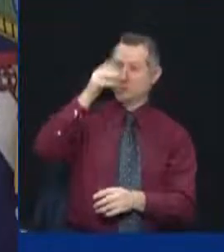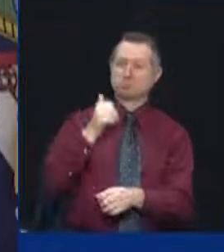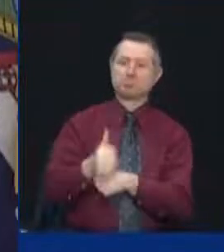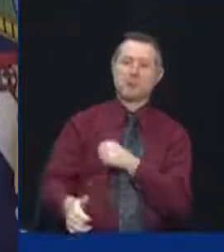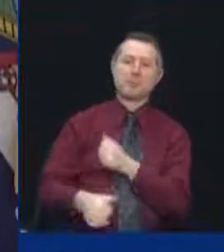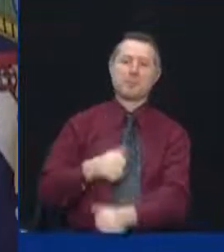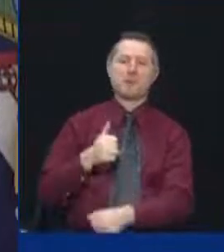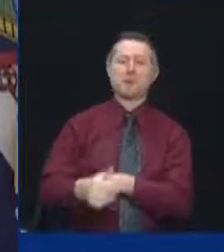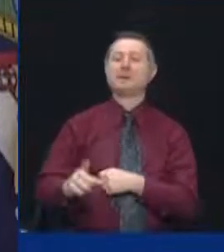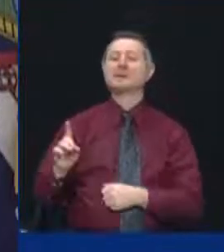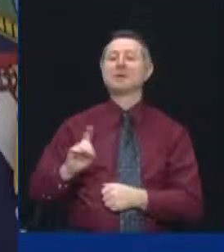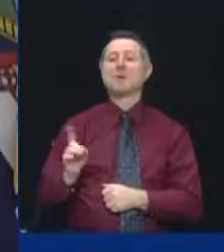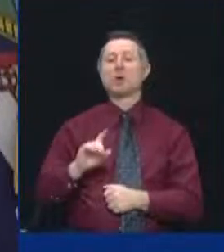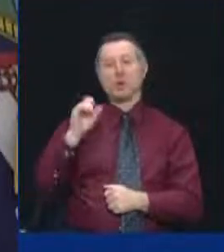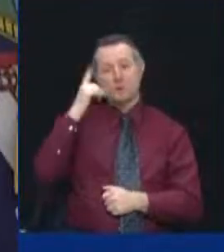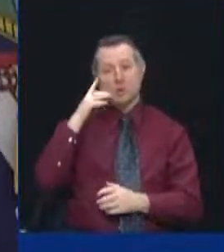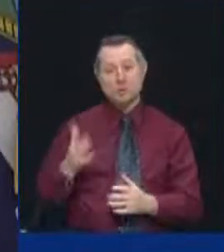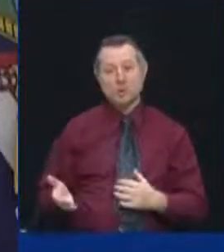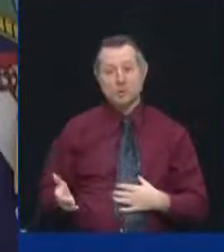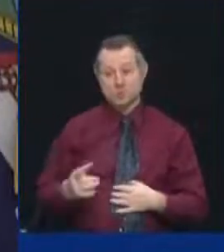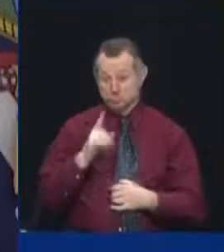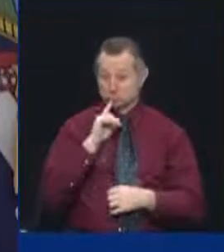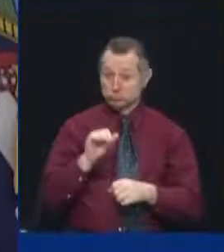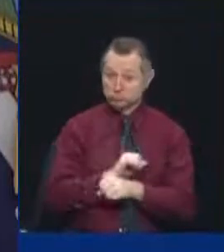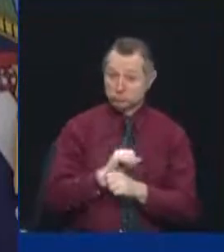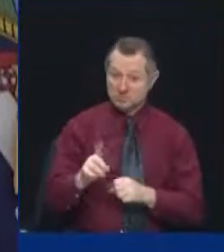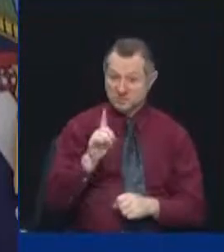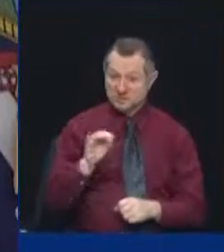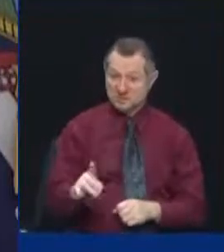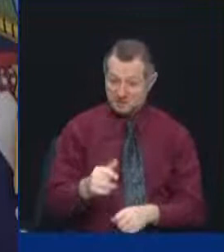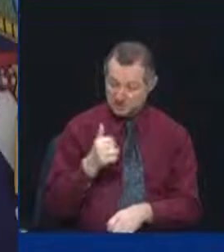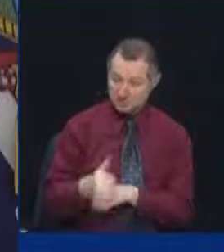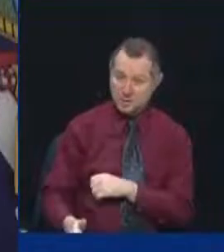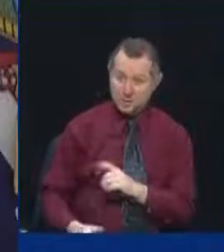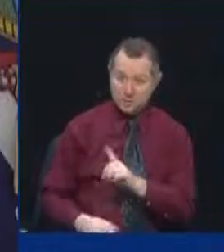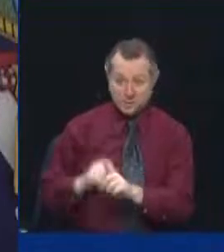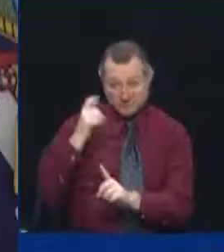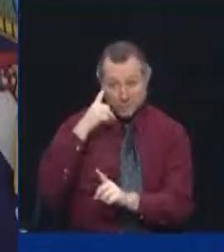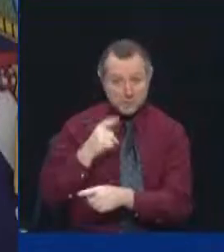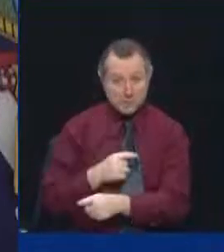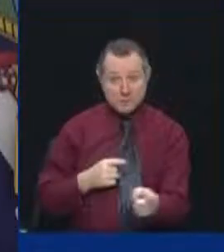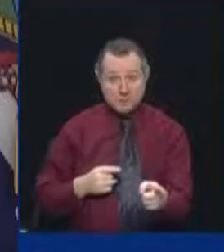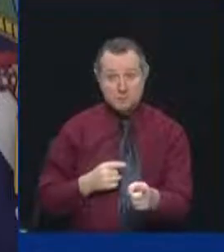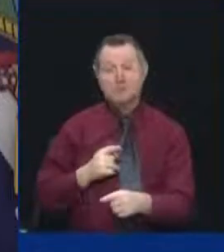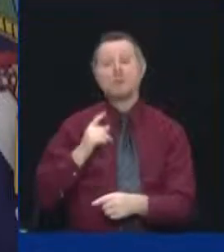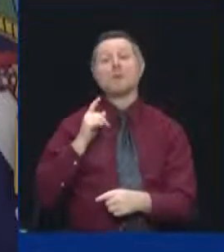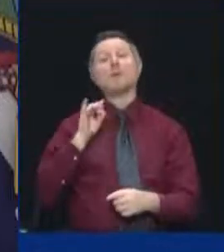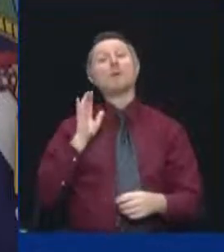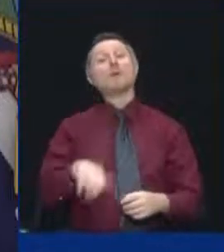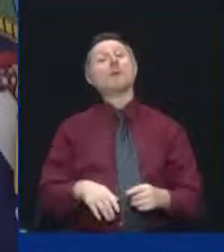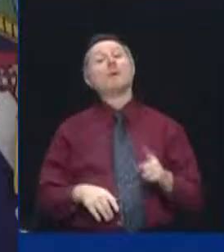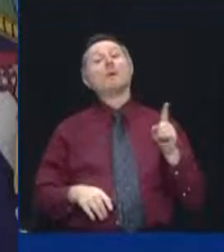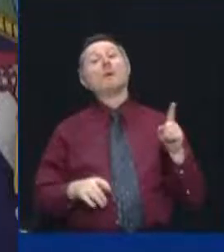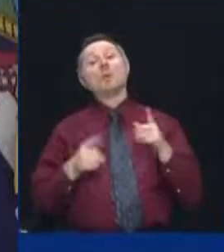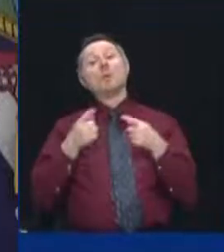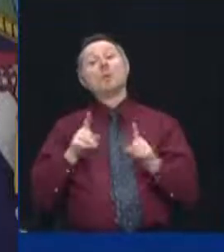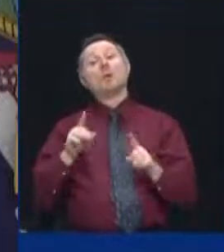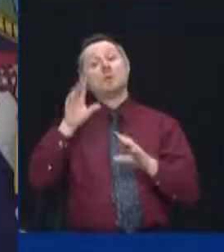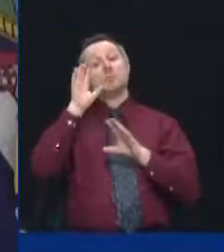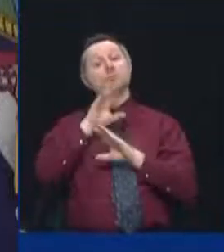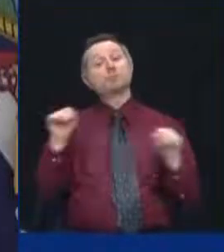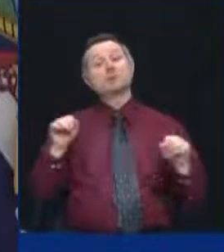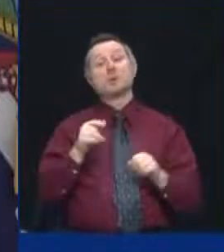did blame the Democratic governors for COVID. At the presidential conventions last